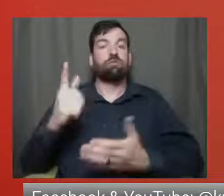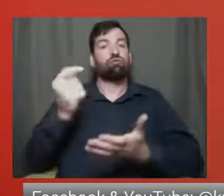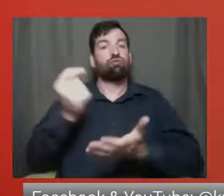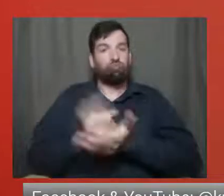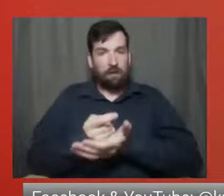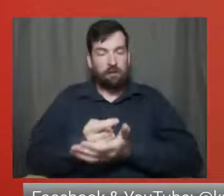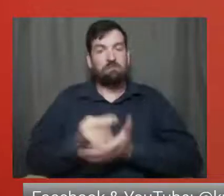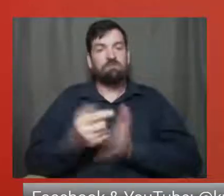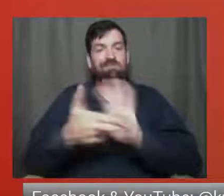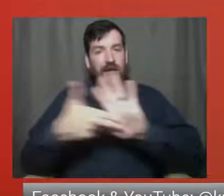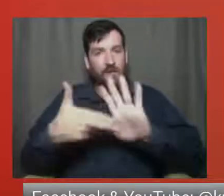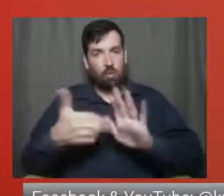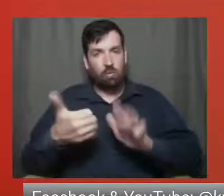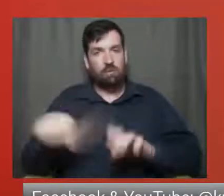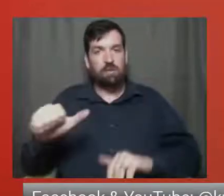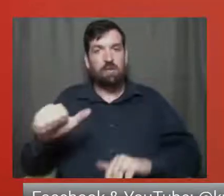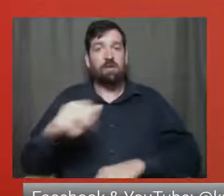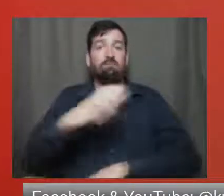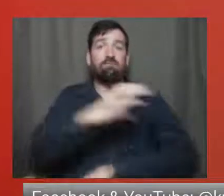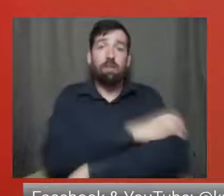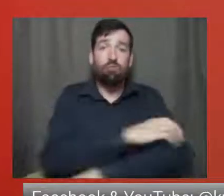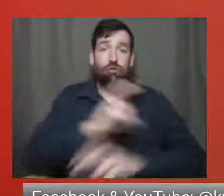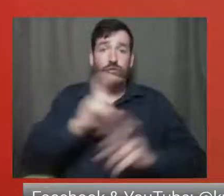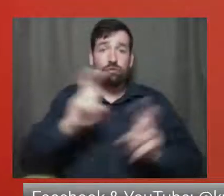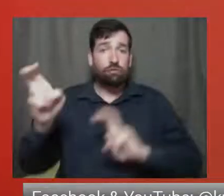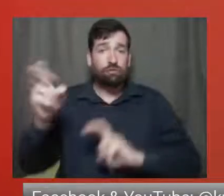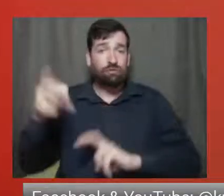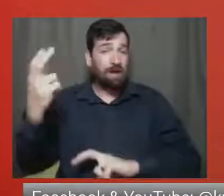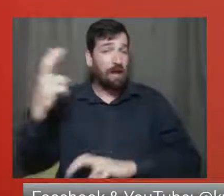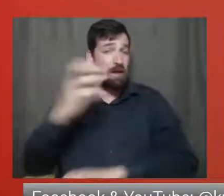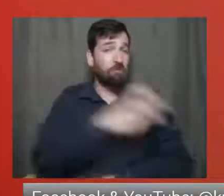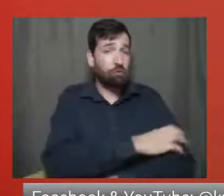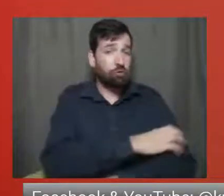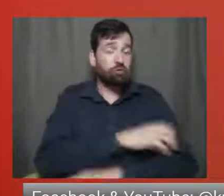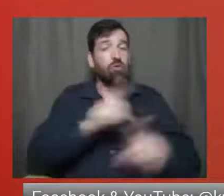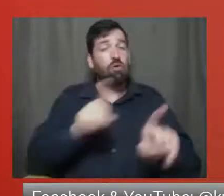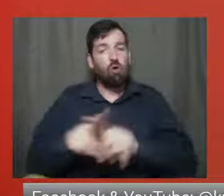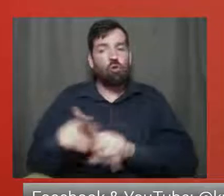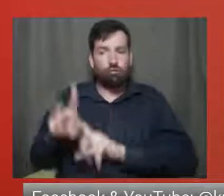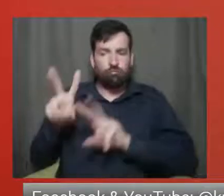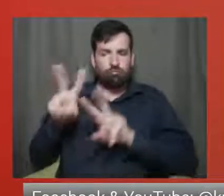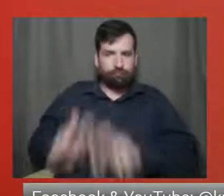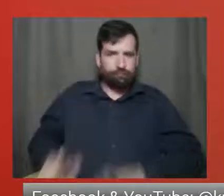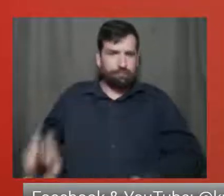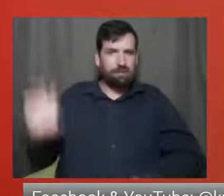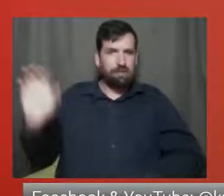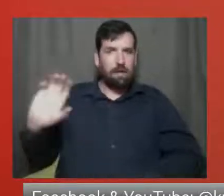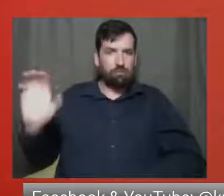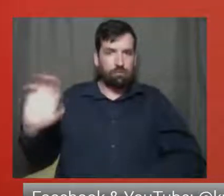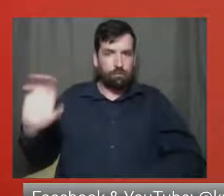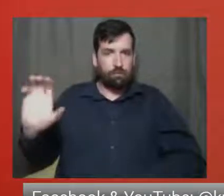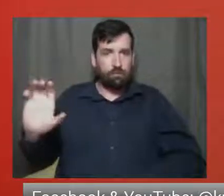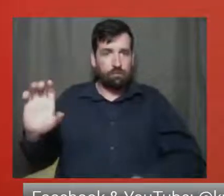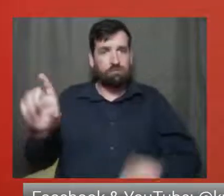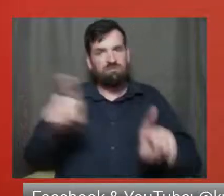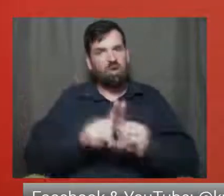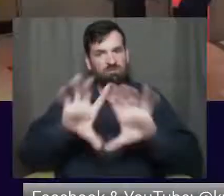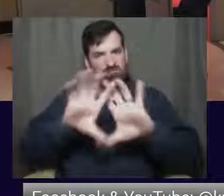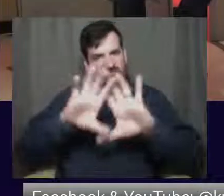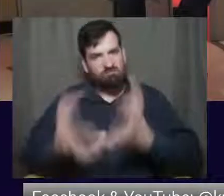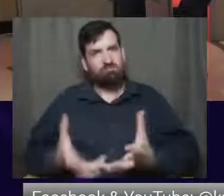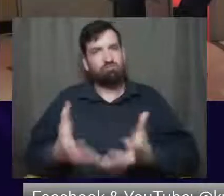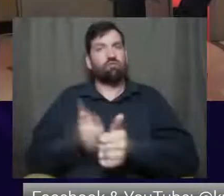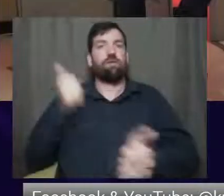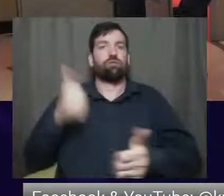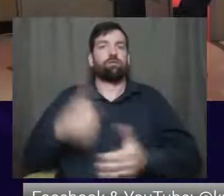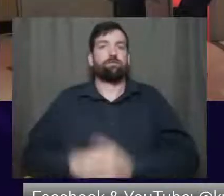any elevated blood pressure issues, as well as assessing the cholesterol. And all these things kind of go together with the whole prevention strategy.